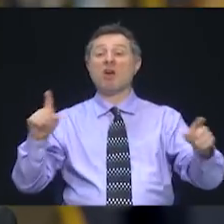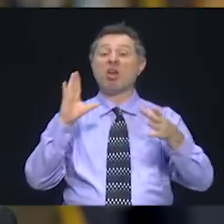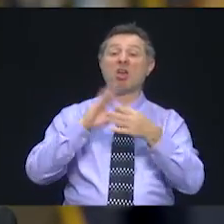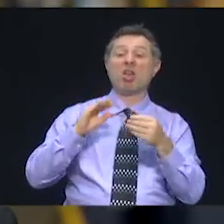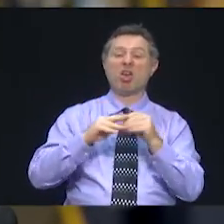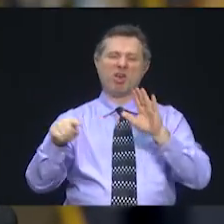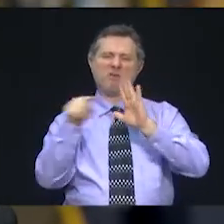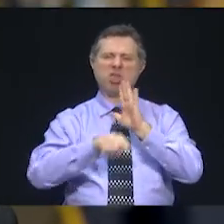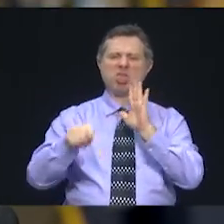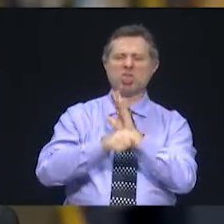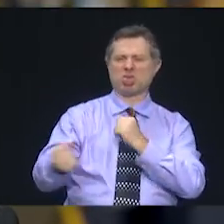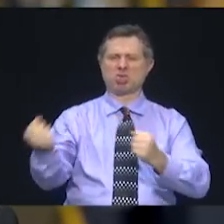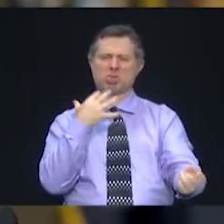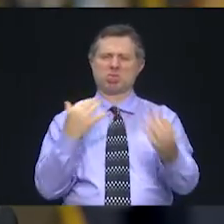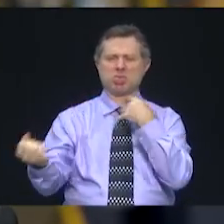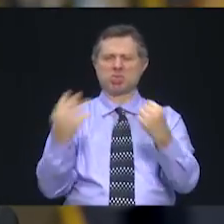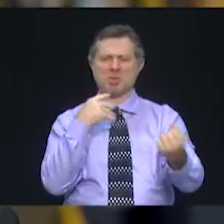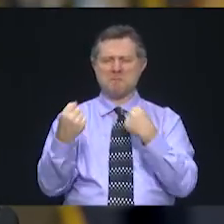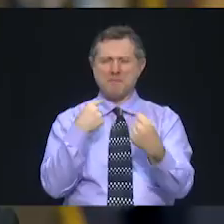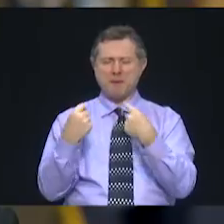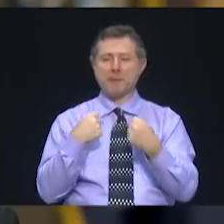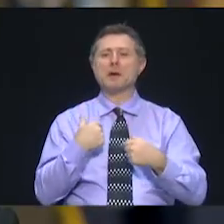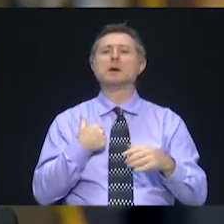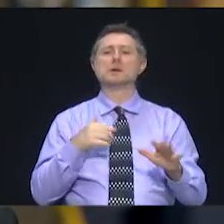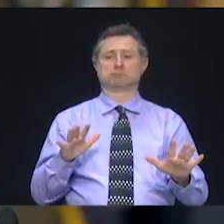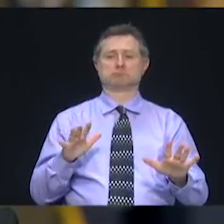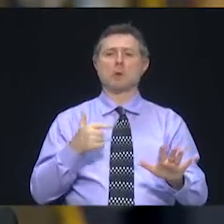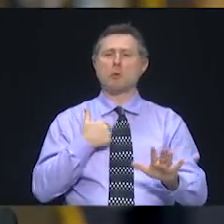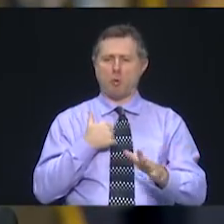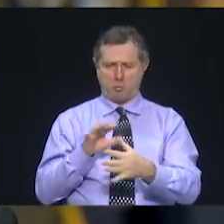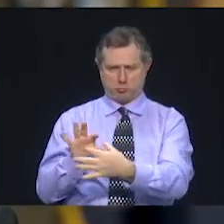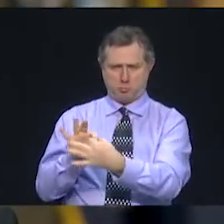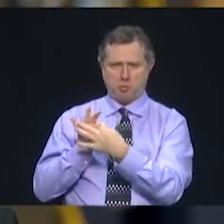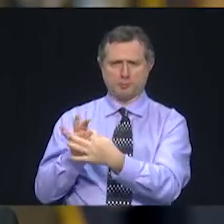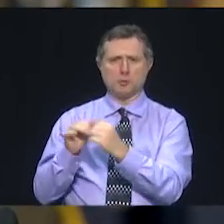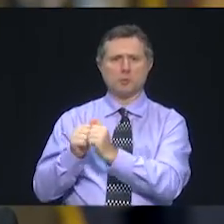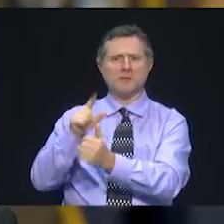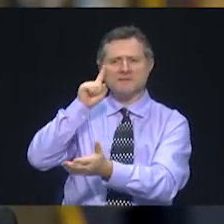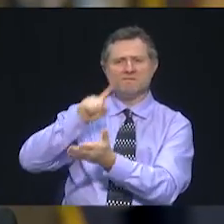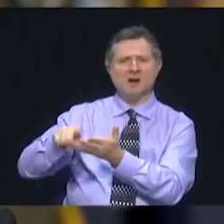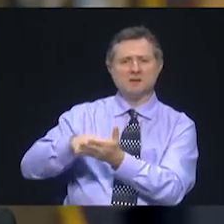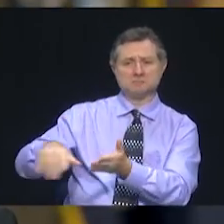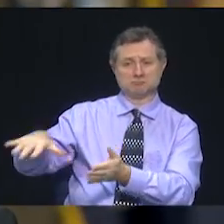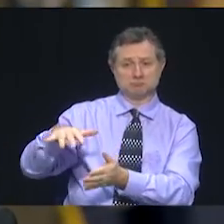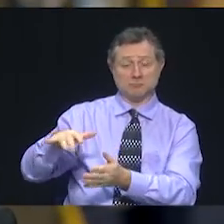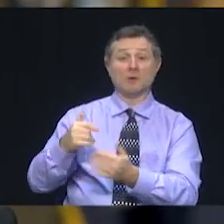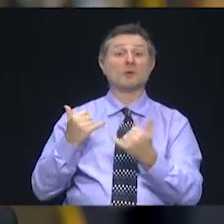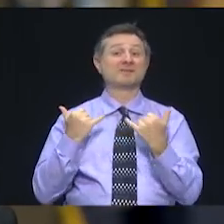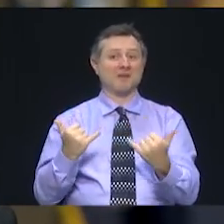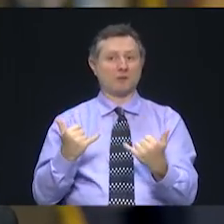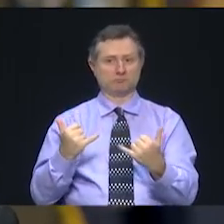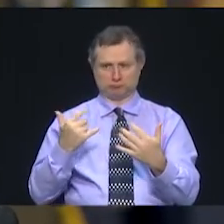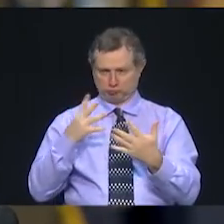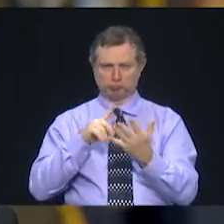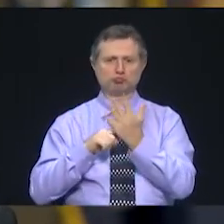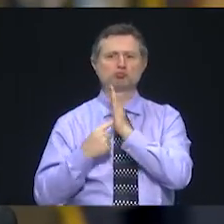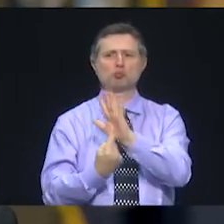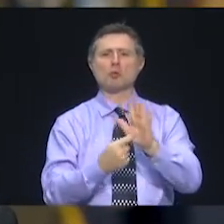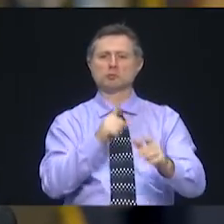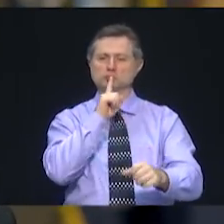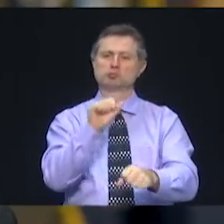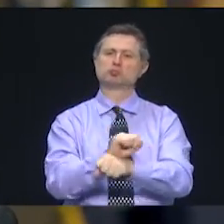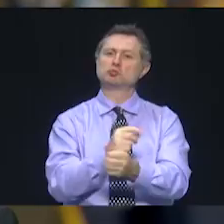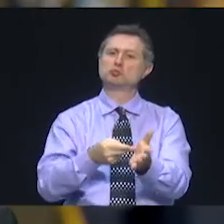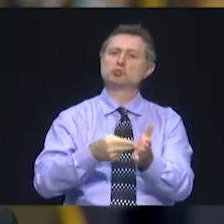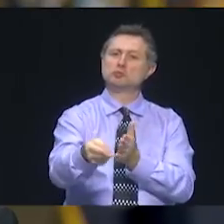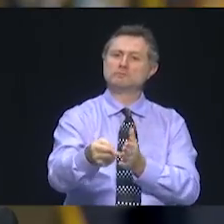press. But I cooperated with the review, and I can now finally share the truth. My attorney,